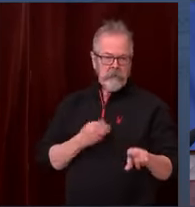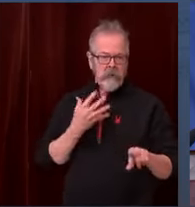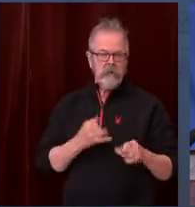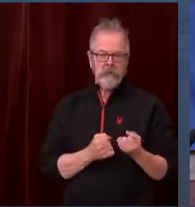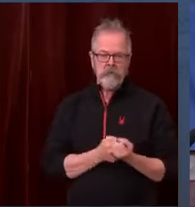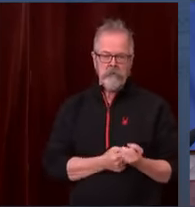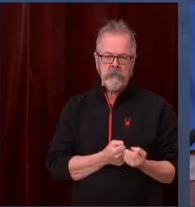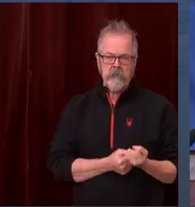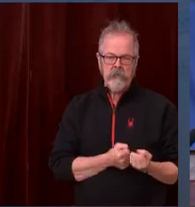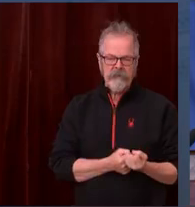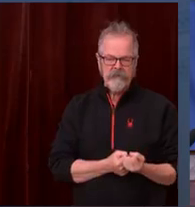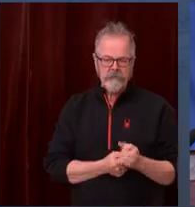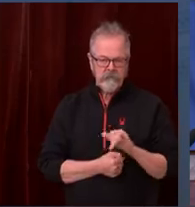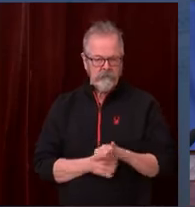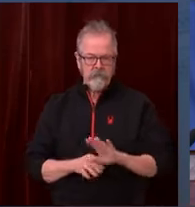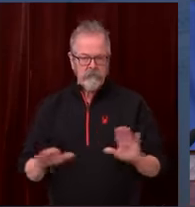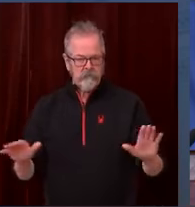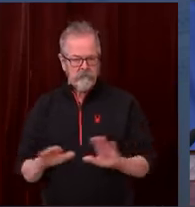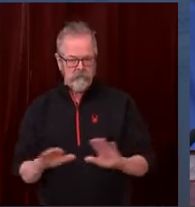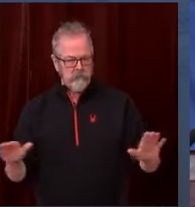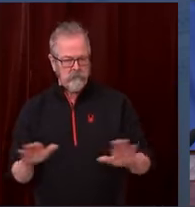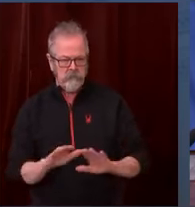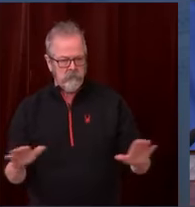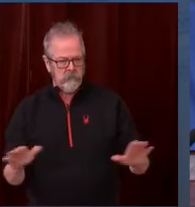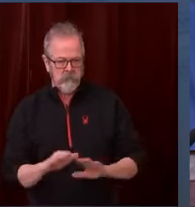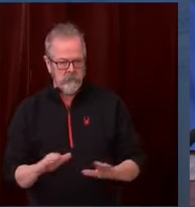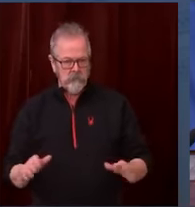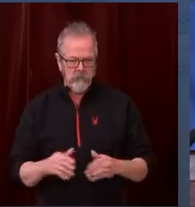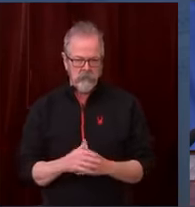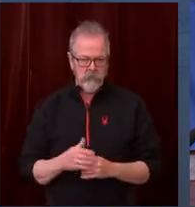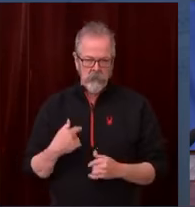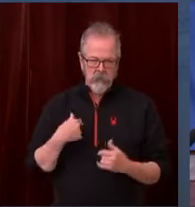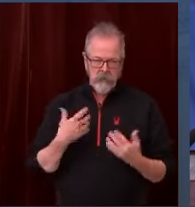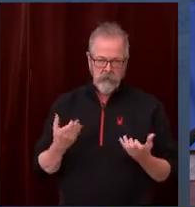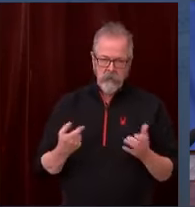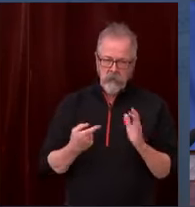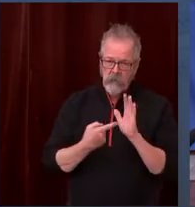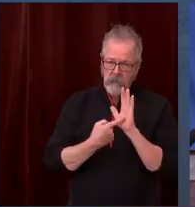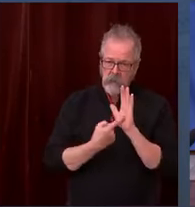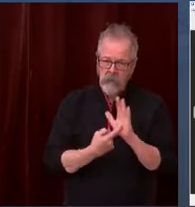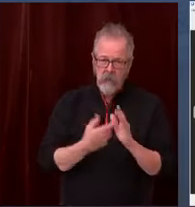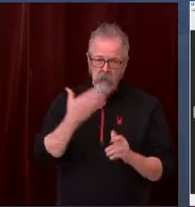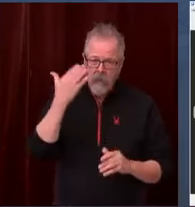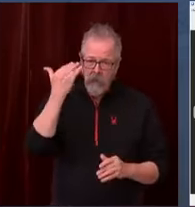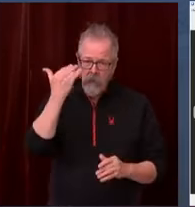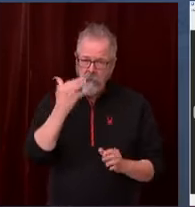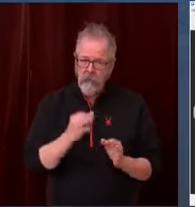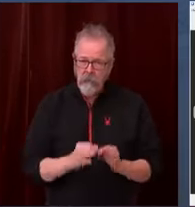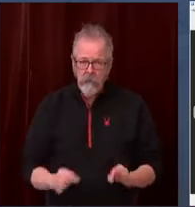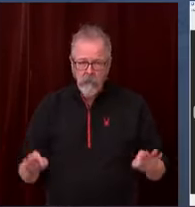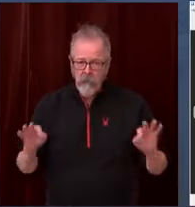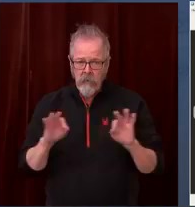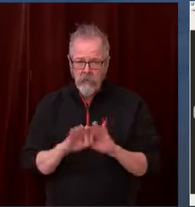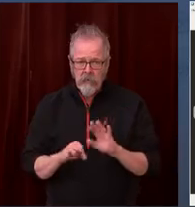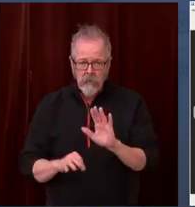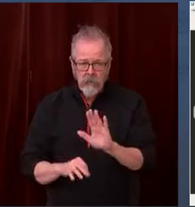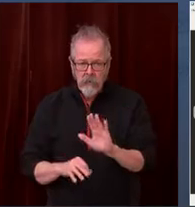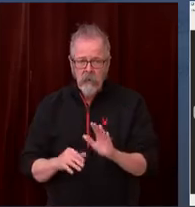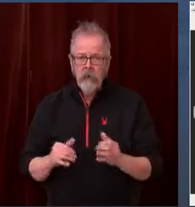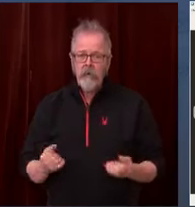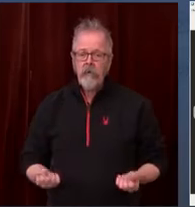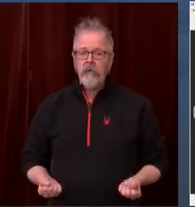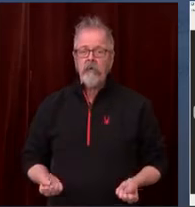is important. This graphic behind me illustrates the different insurance burdens according to people's credit